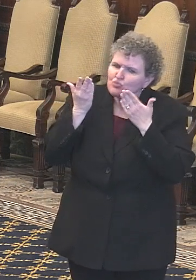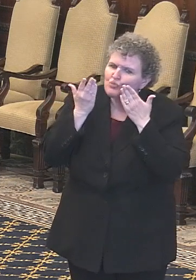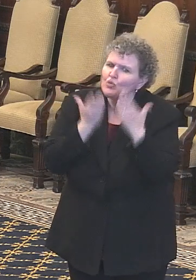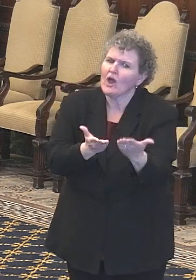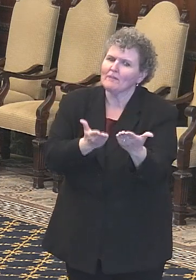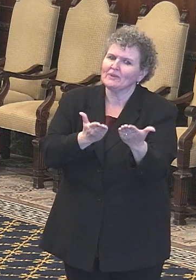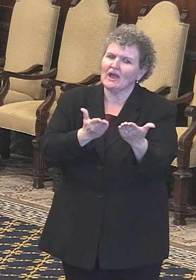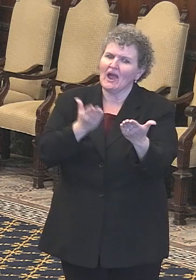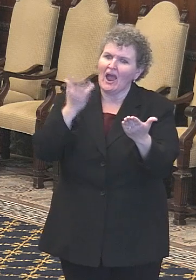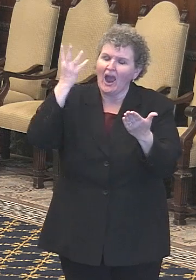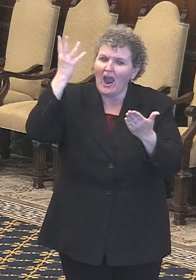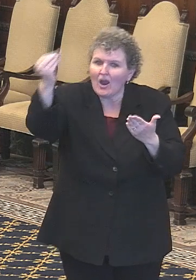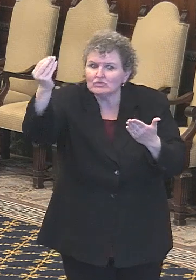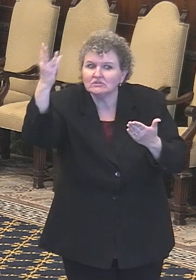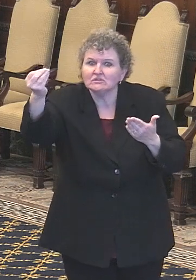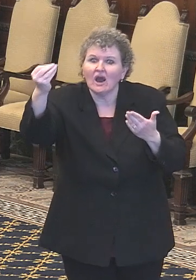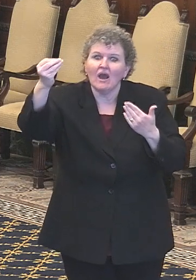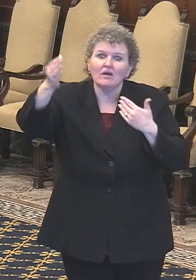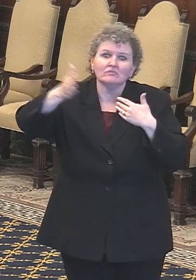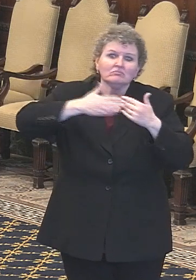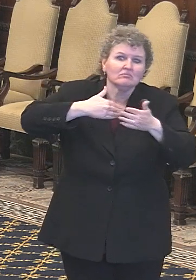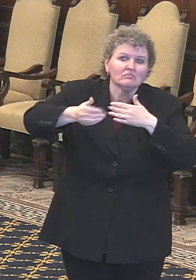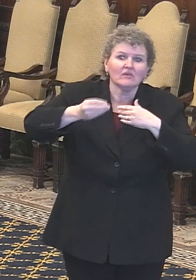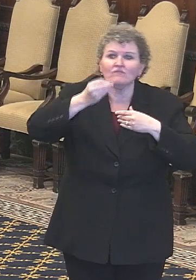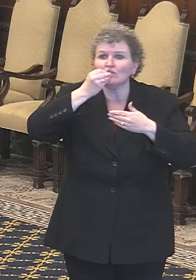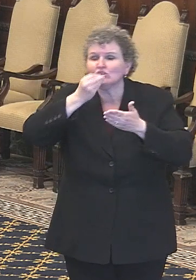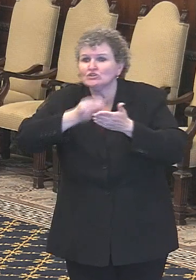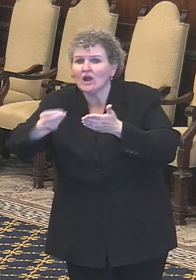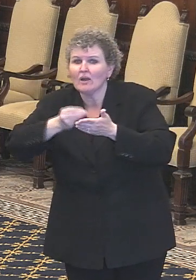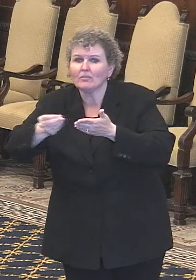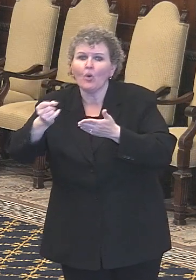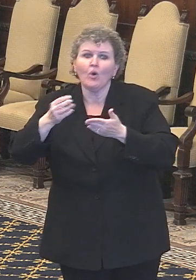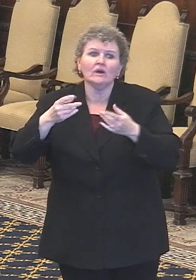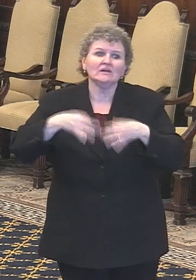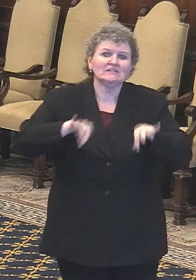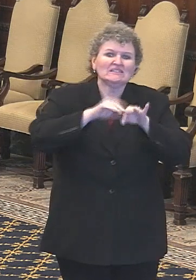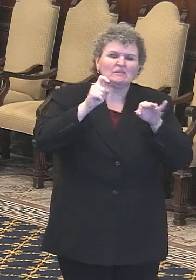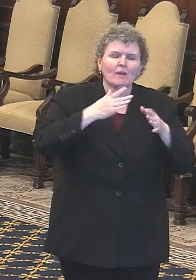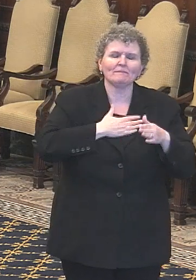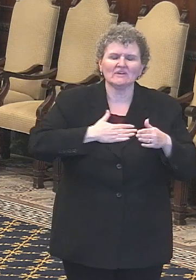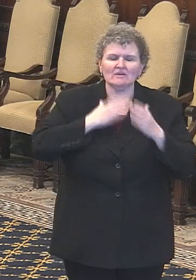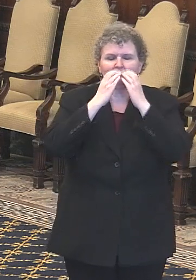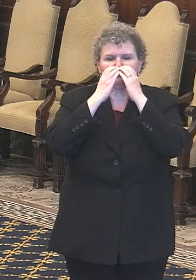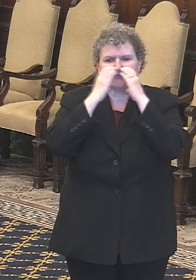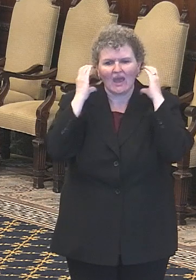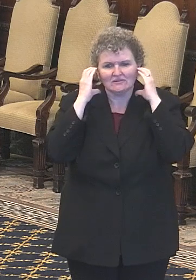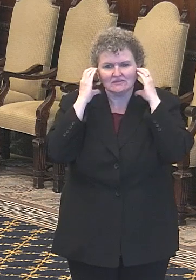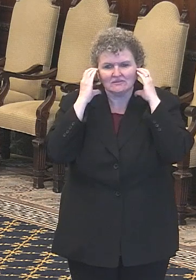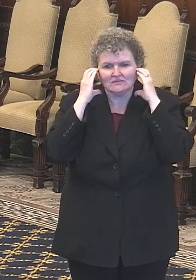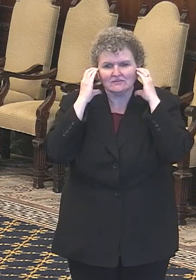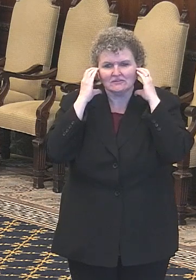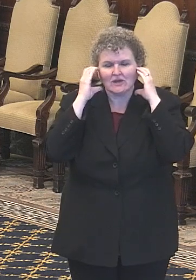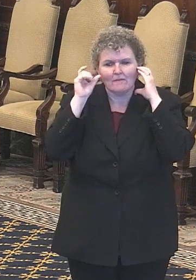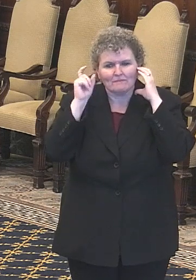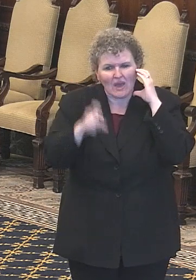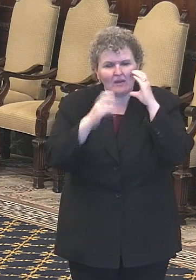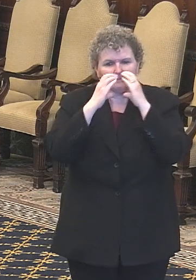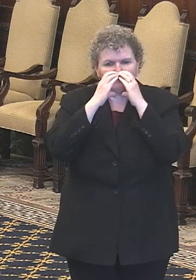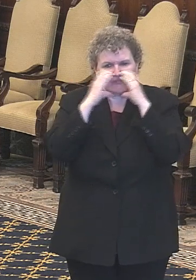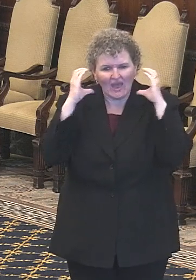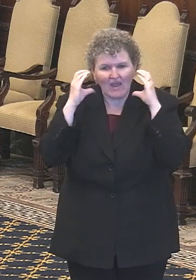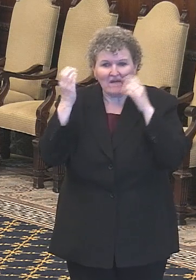there? No, the Hub of Hope is not open. They are providing services outside. And again, the feeding